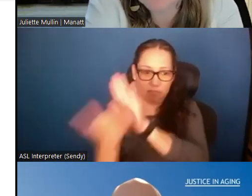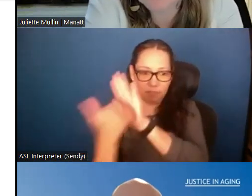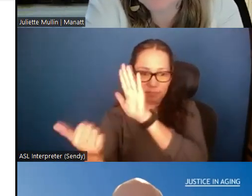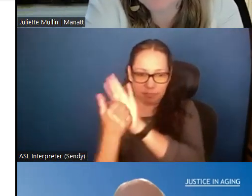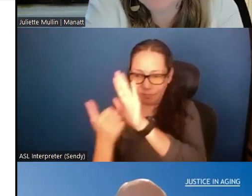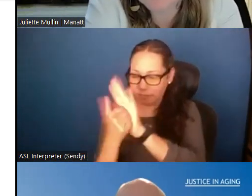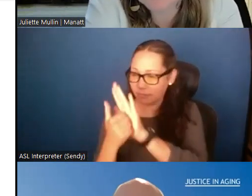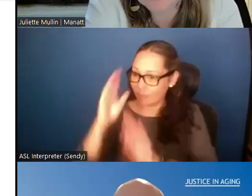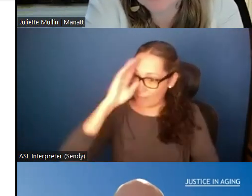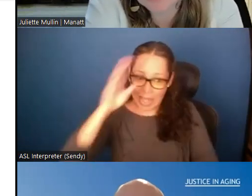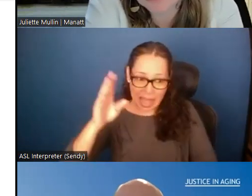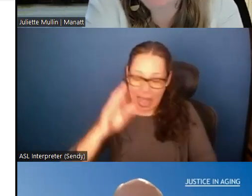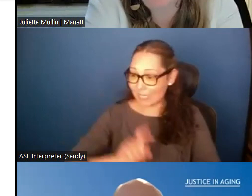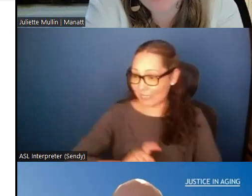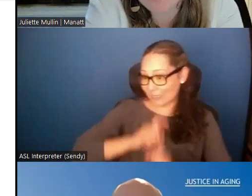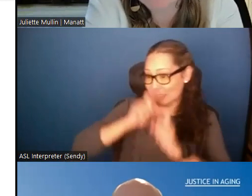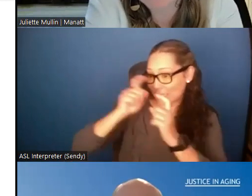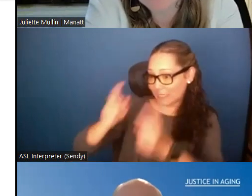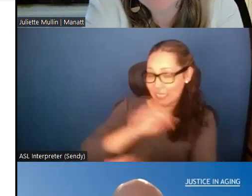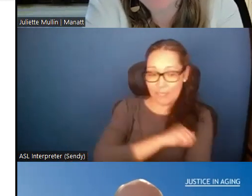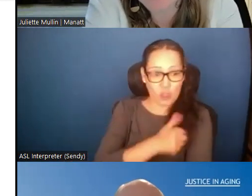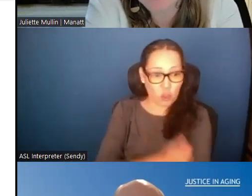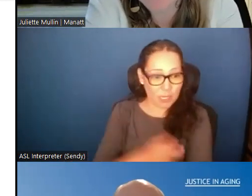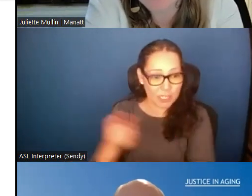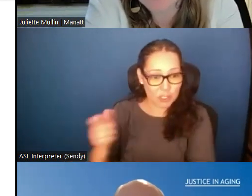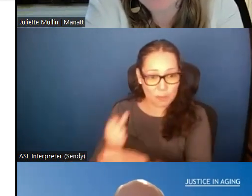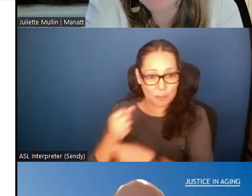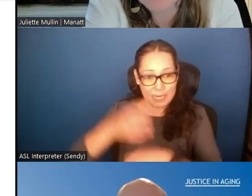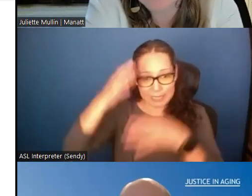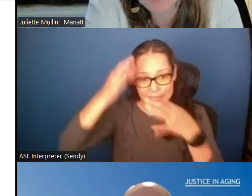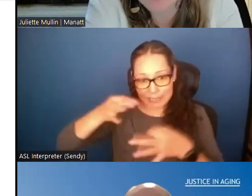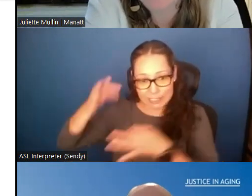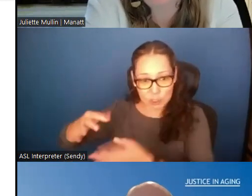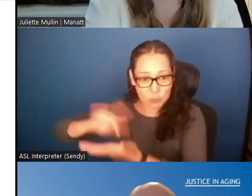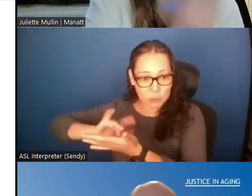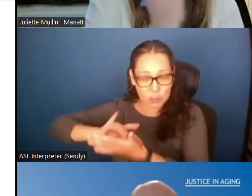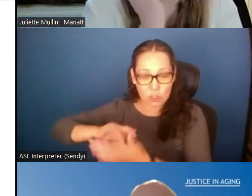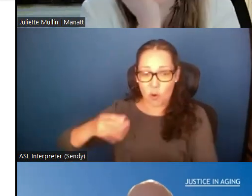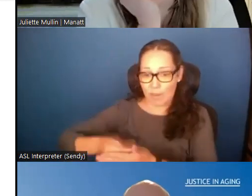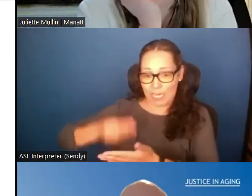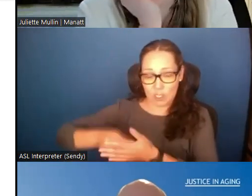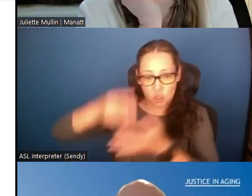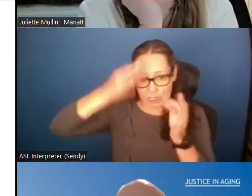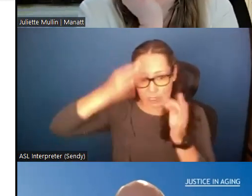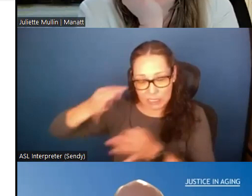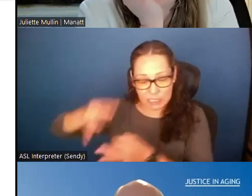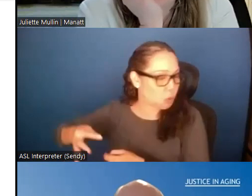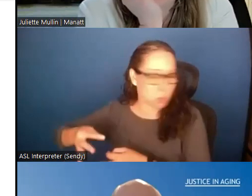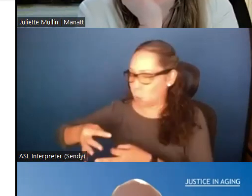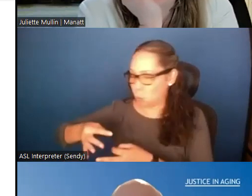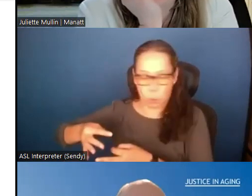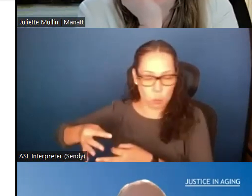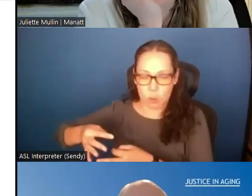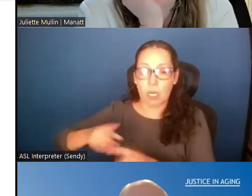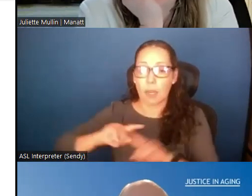authority to make medical decisions, right, or to make financial decisions. It's the risk is less there,